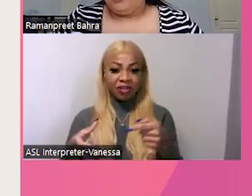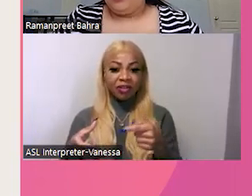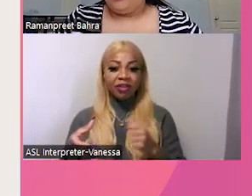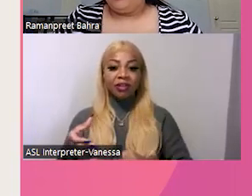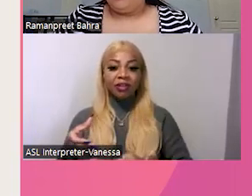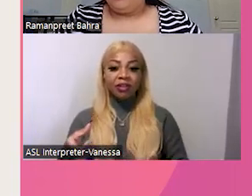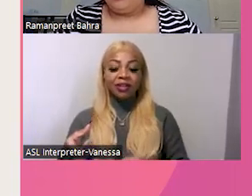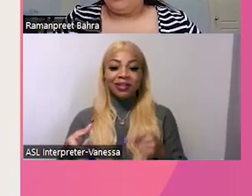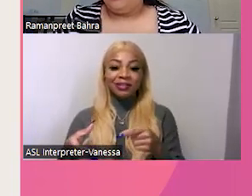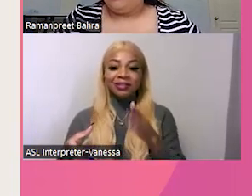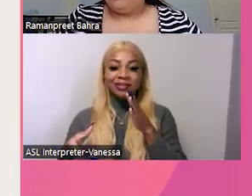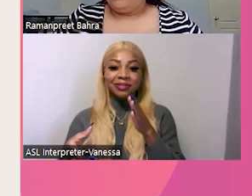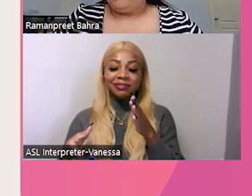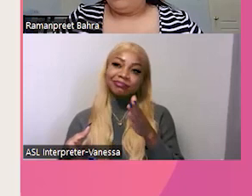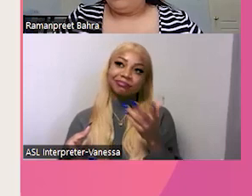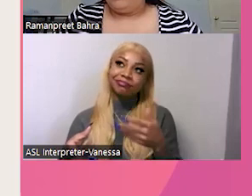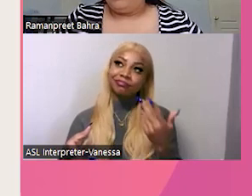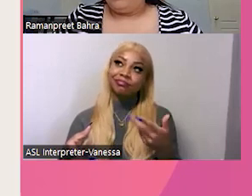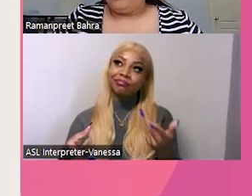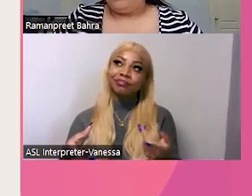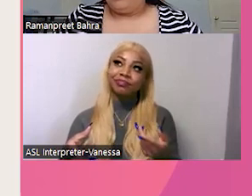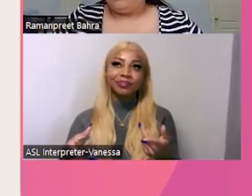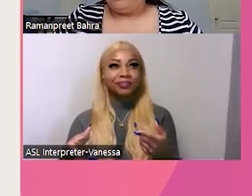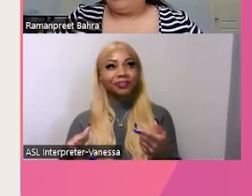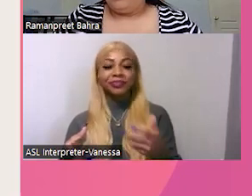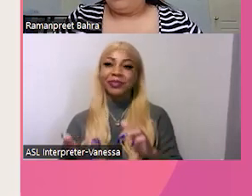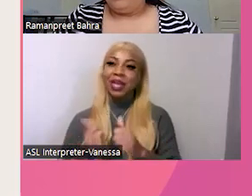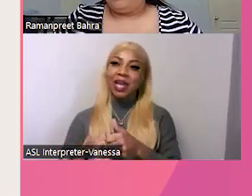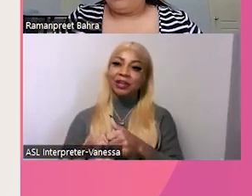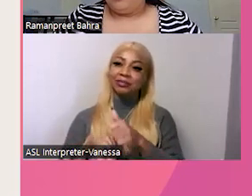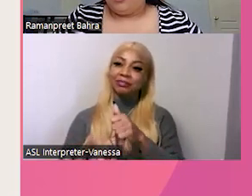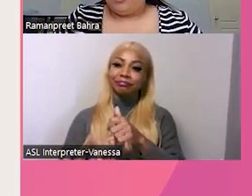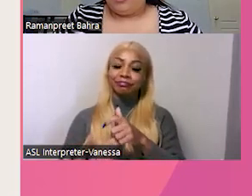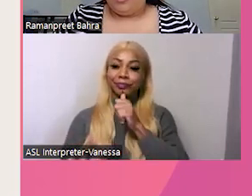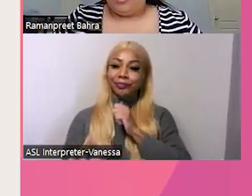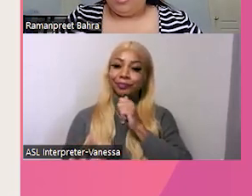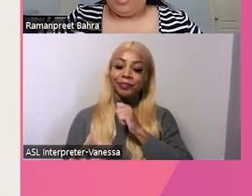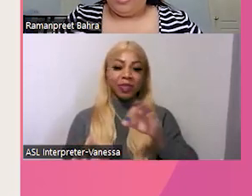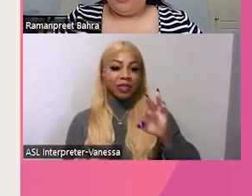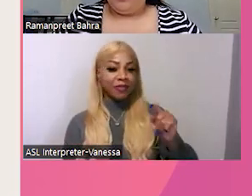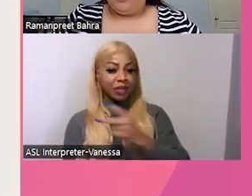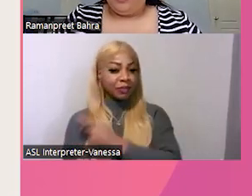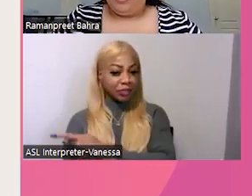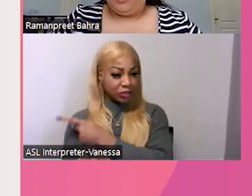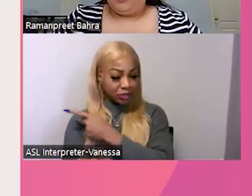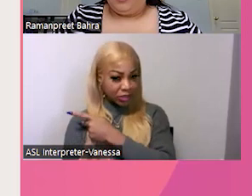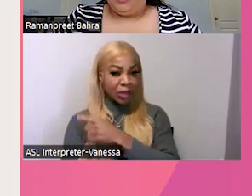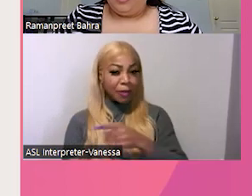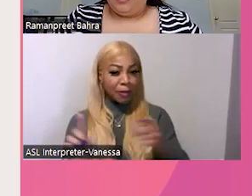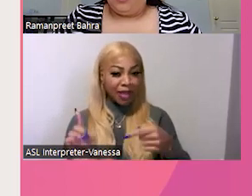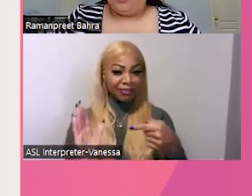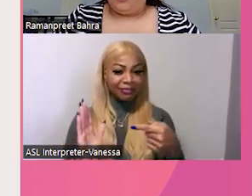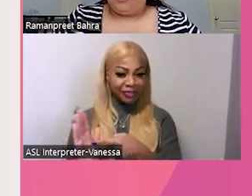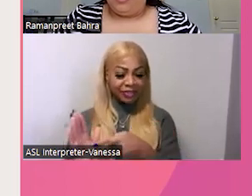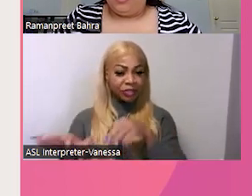physicians on how to, I'm going to say, deal with fat patients, where they explicitly define